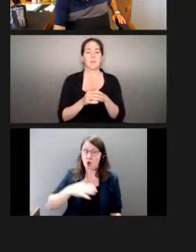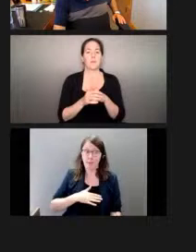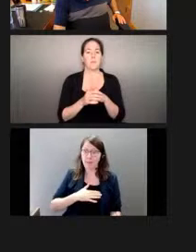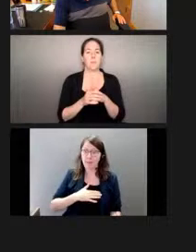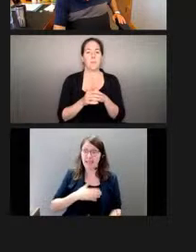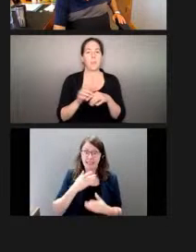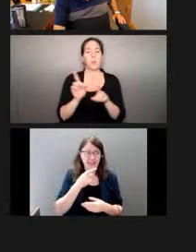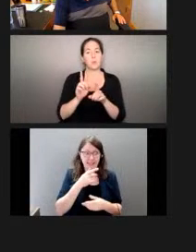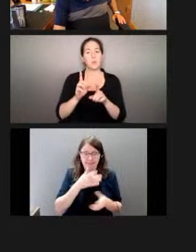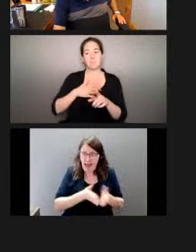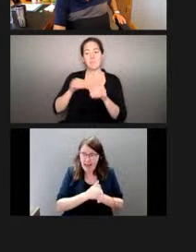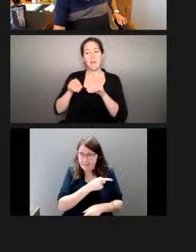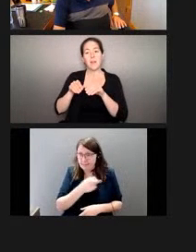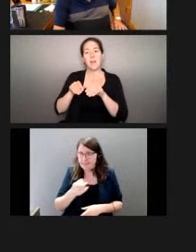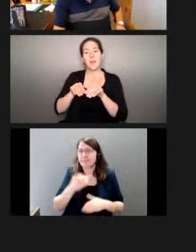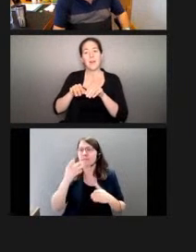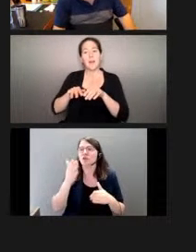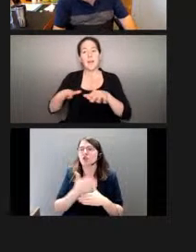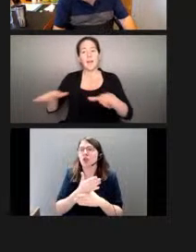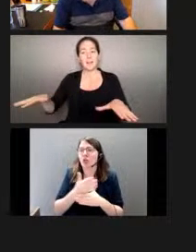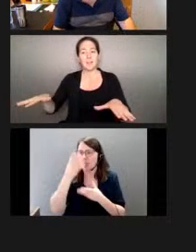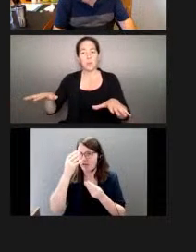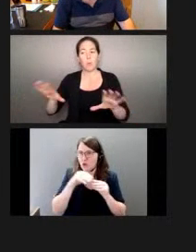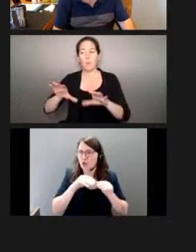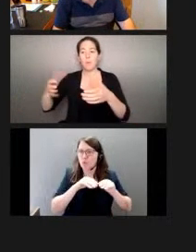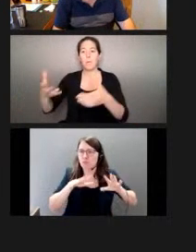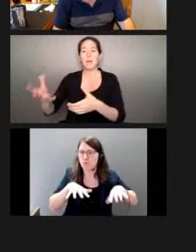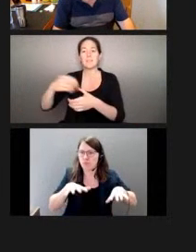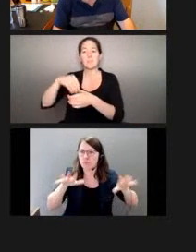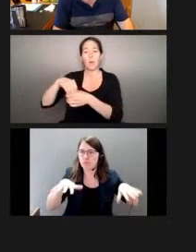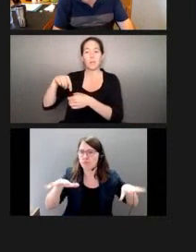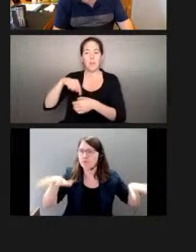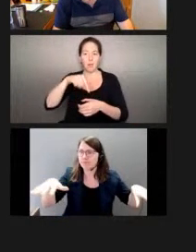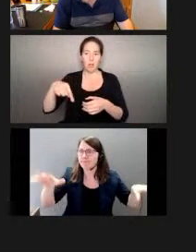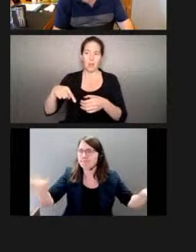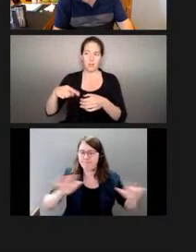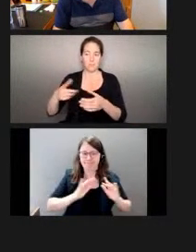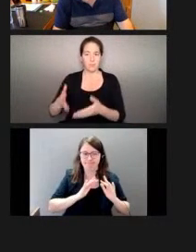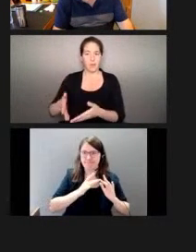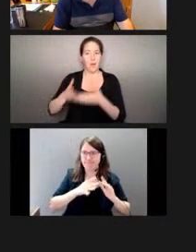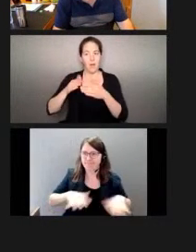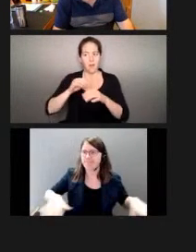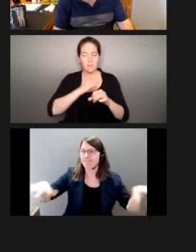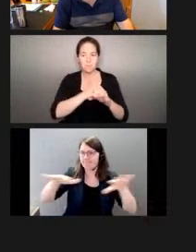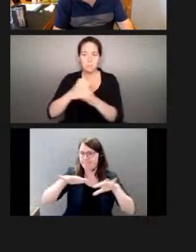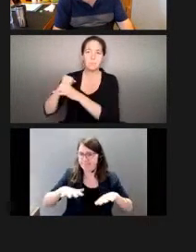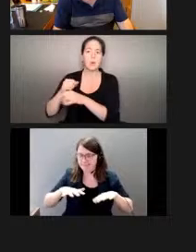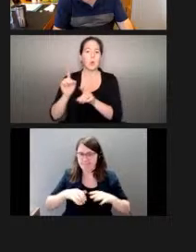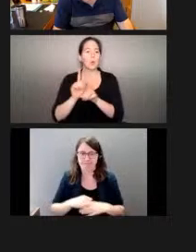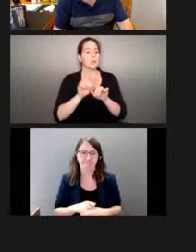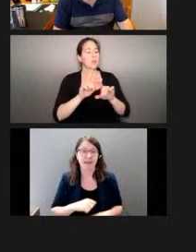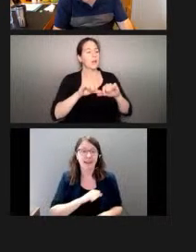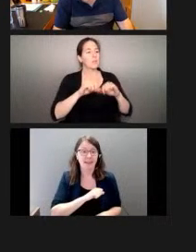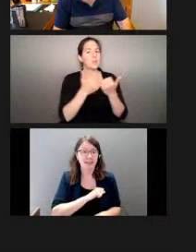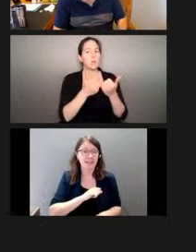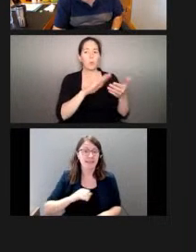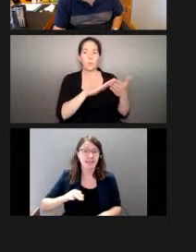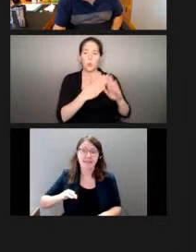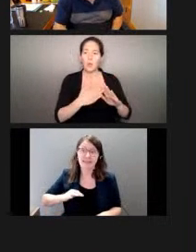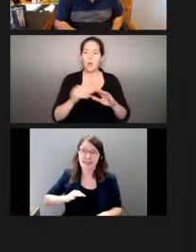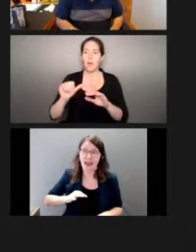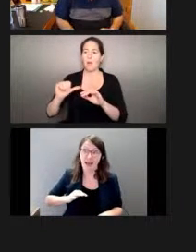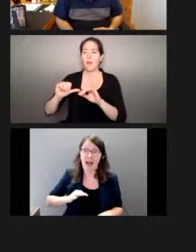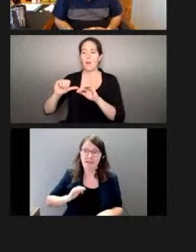community associations and agencies to help reach out within their networks. Staff did, of course, have to adjust our